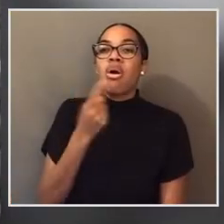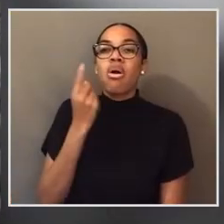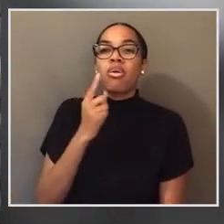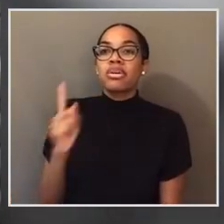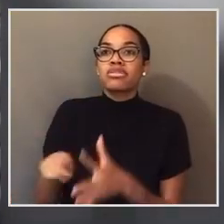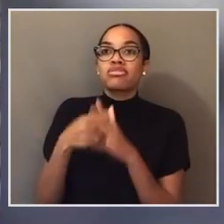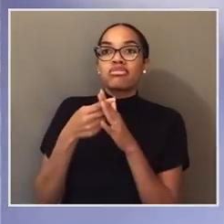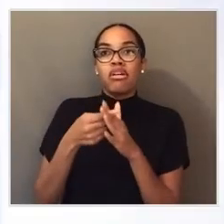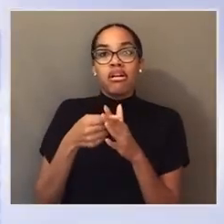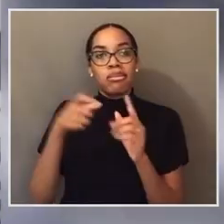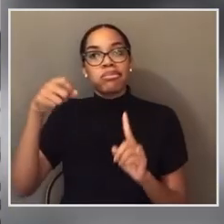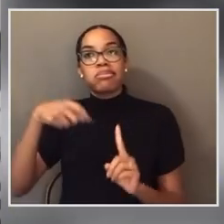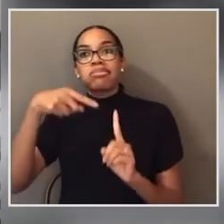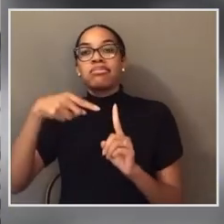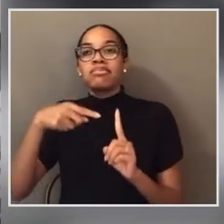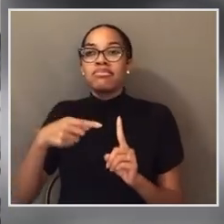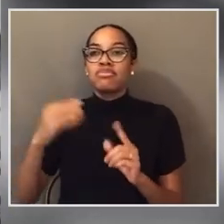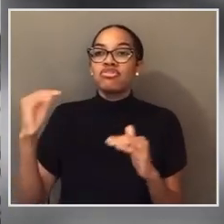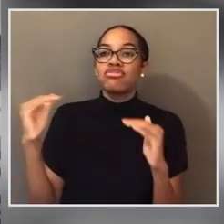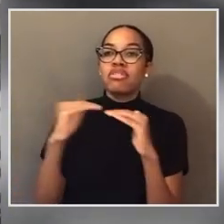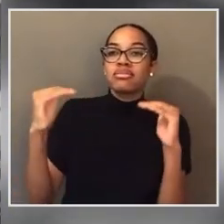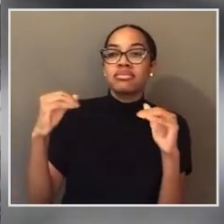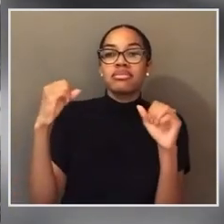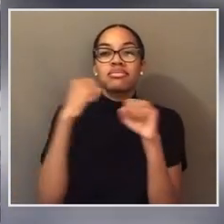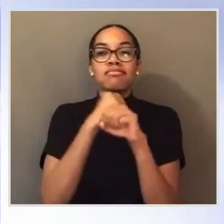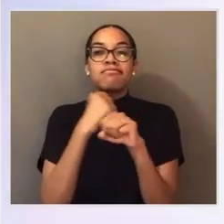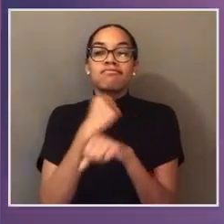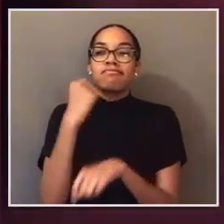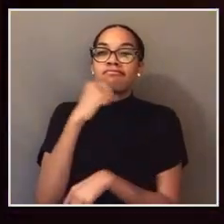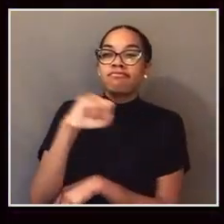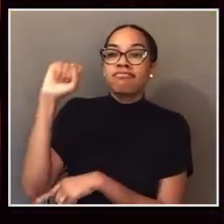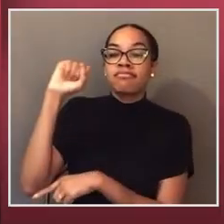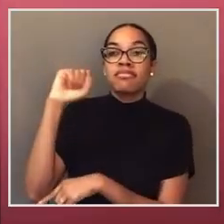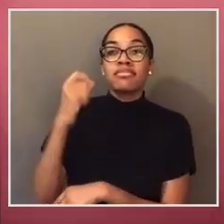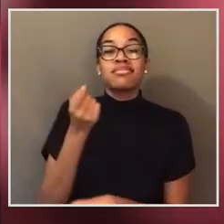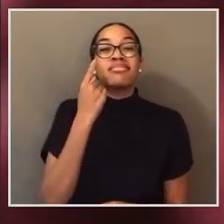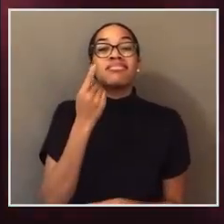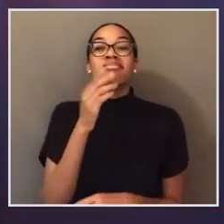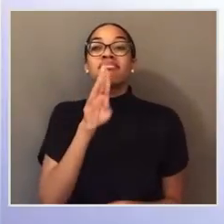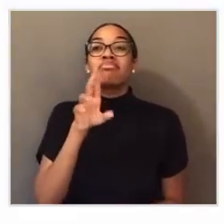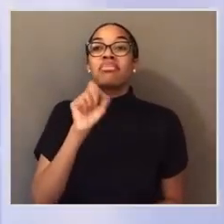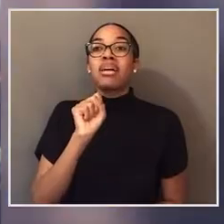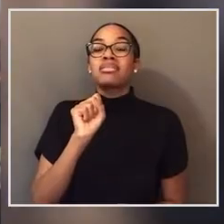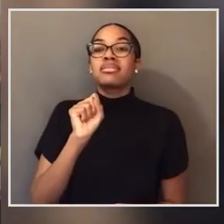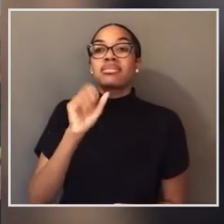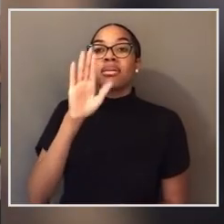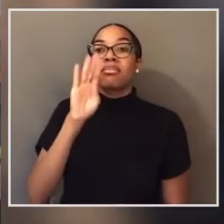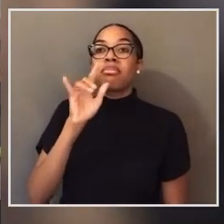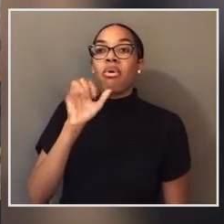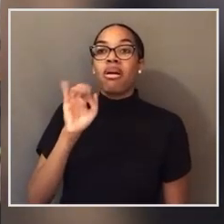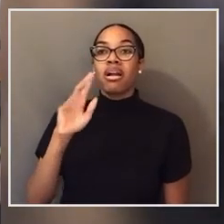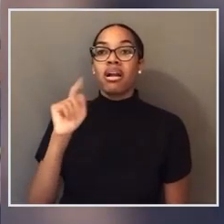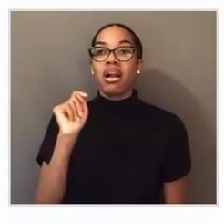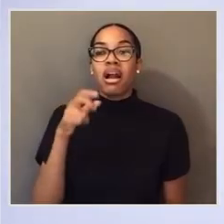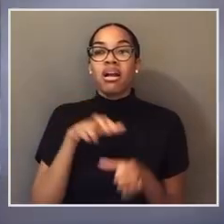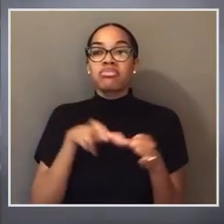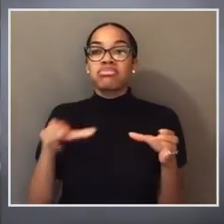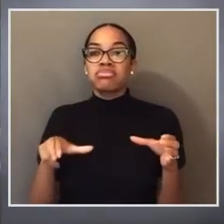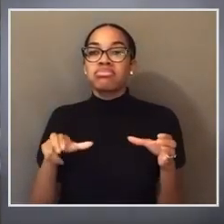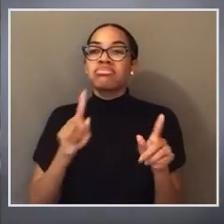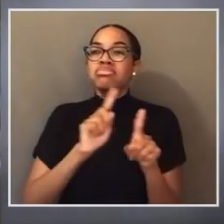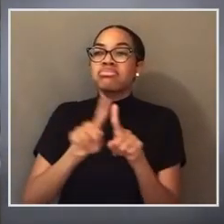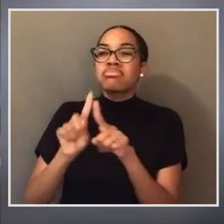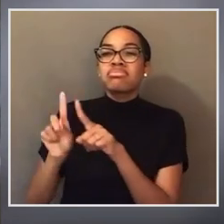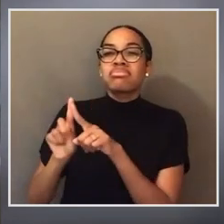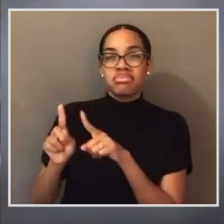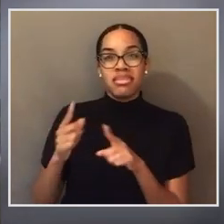sit-ins in Greensboro, bus boycotts in Tallahassee, or protests in Orangeburg, HBCUs are and always